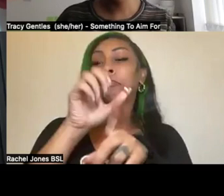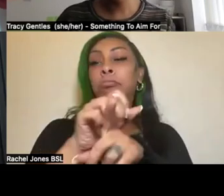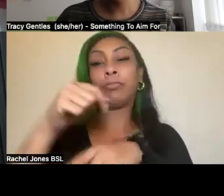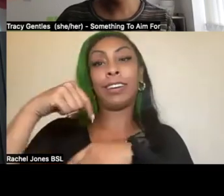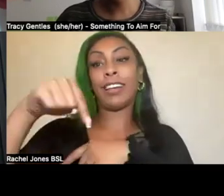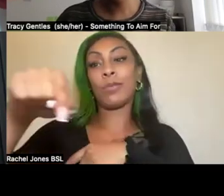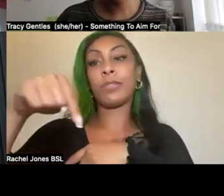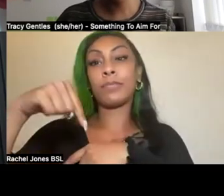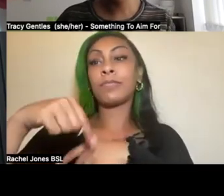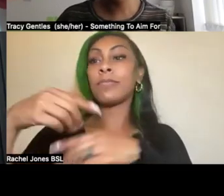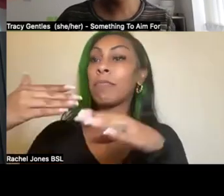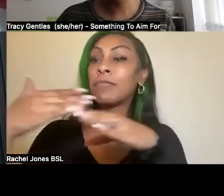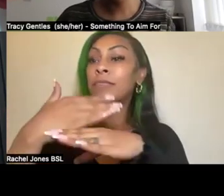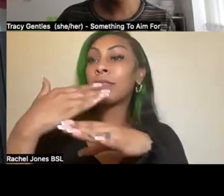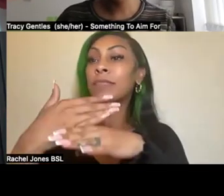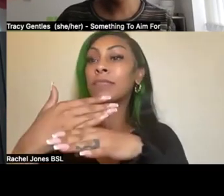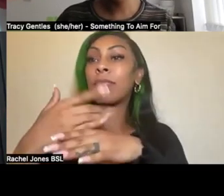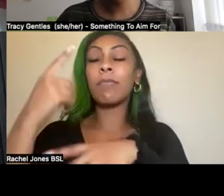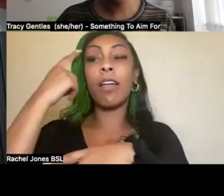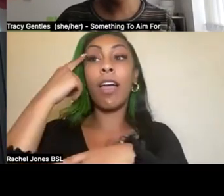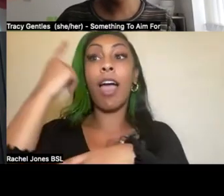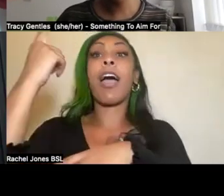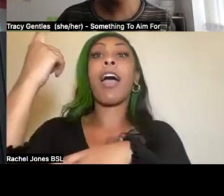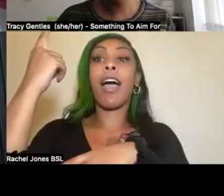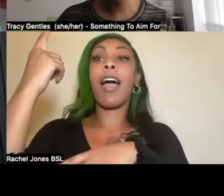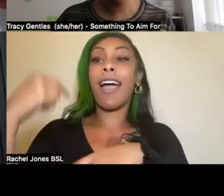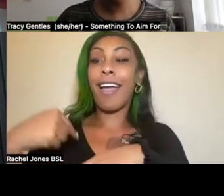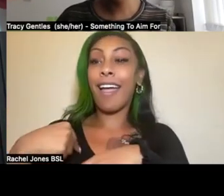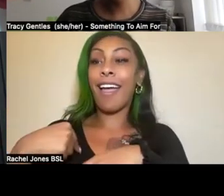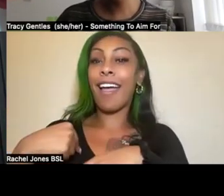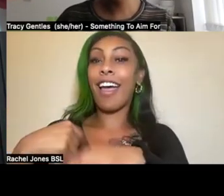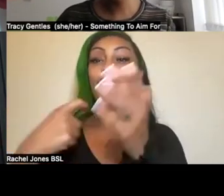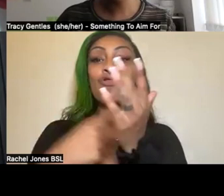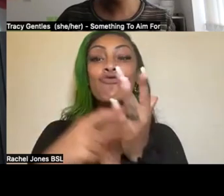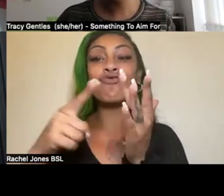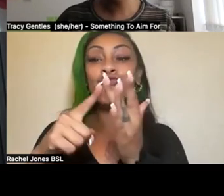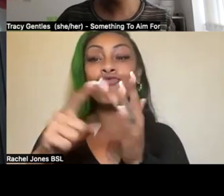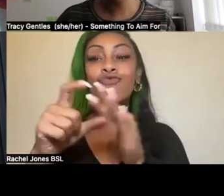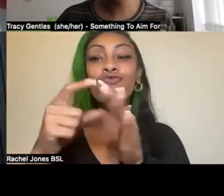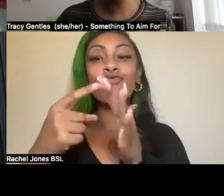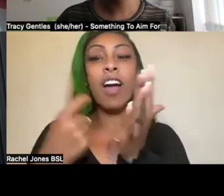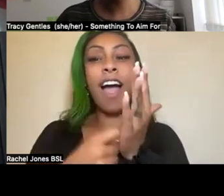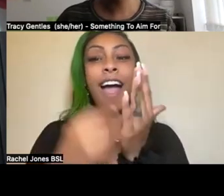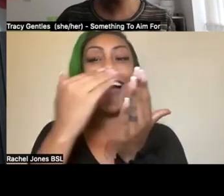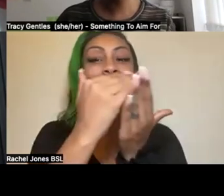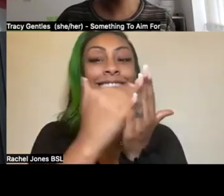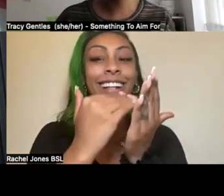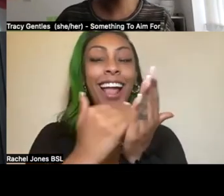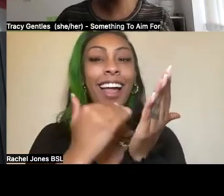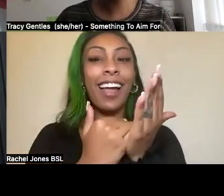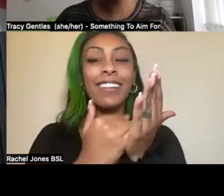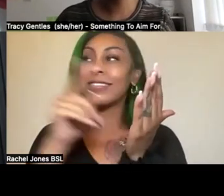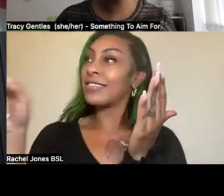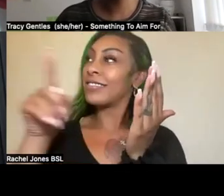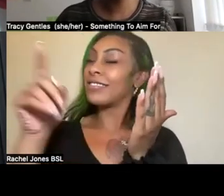really caught my imagination, they've been about riders, Vijay and Johnny Cotson,